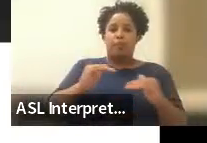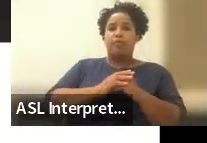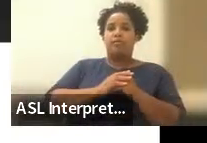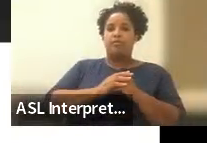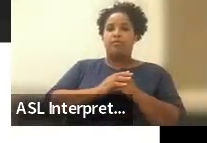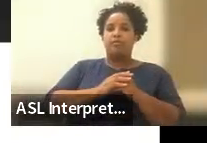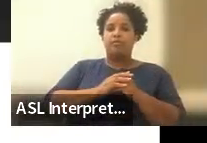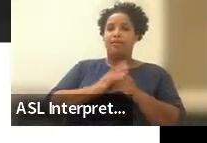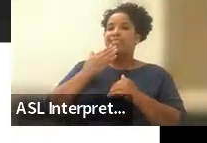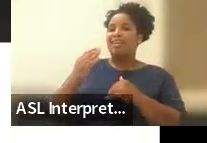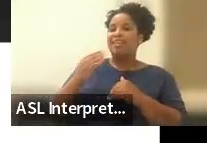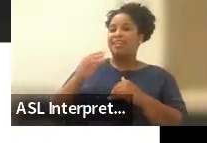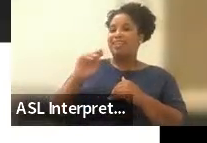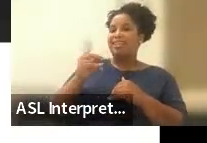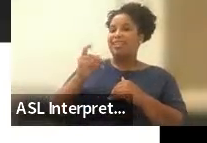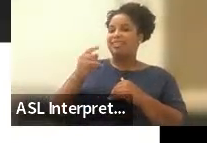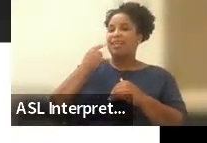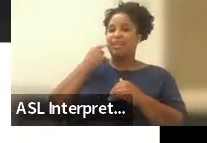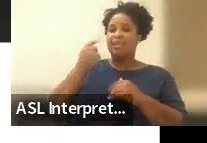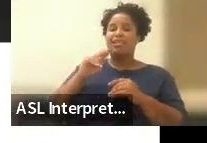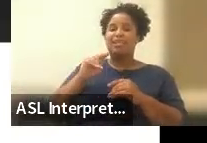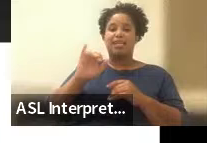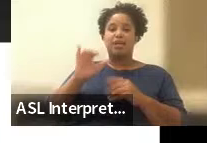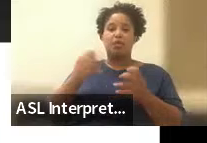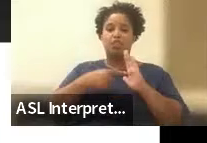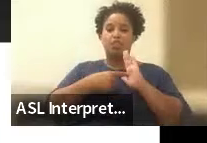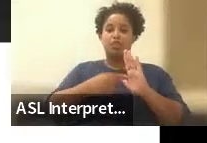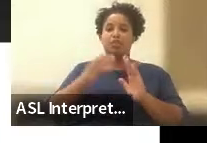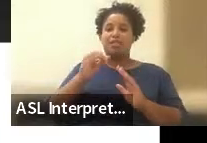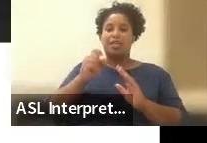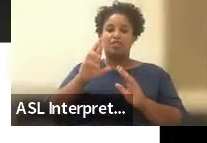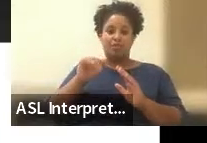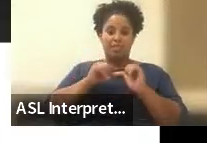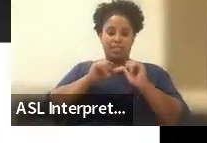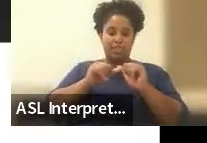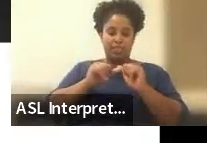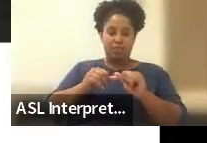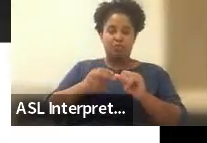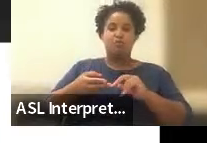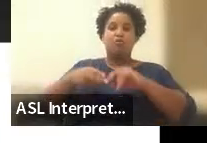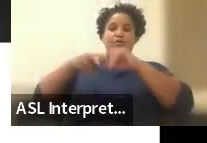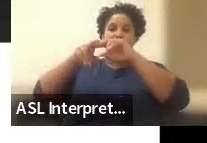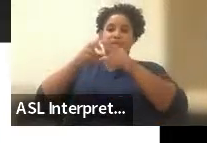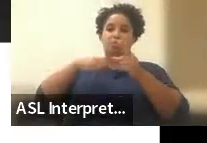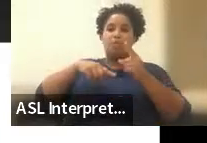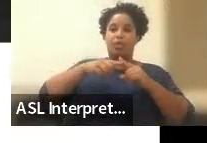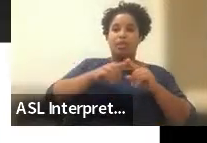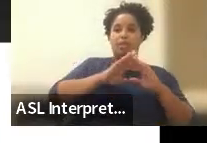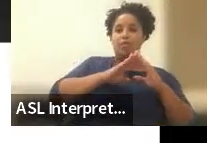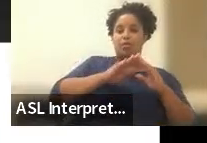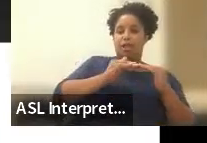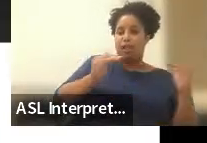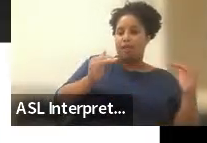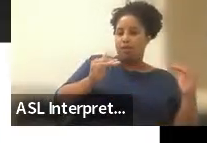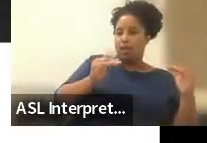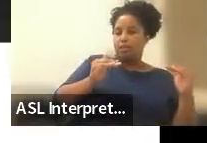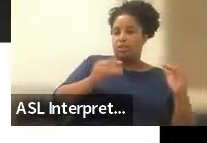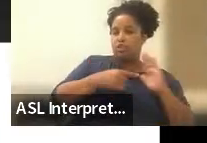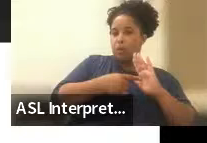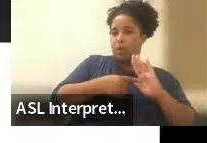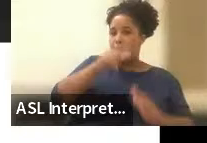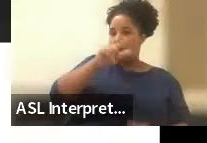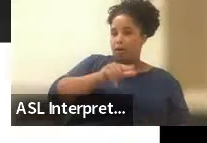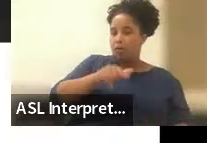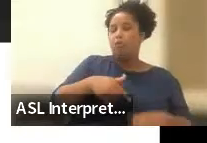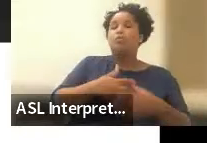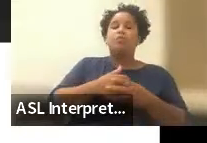Okay, thanks, Nitu. Nitu just said, I think Nick wanted to show the case rates continue to be high even when the community levels are showing low. So I